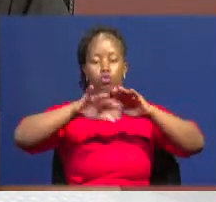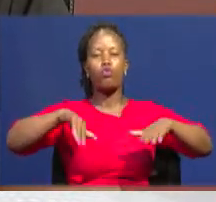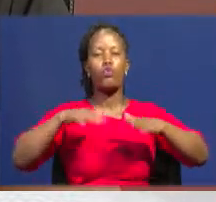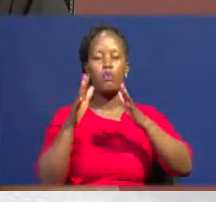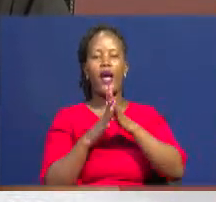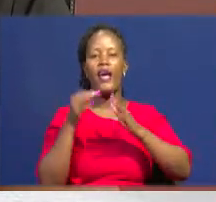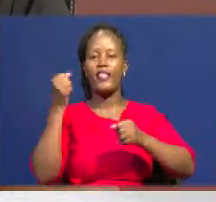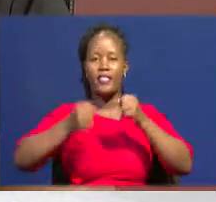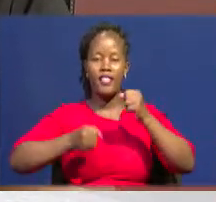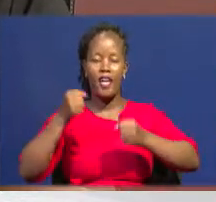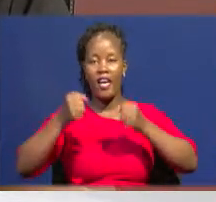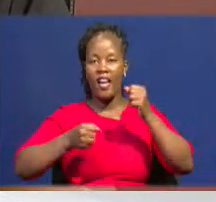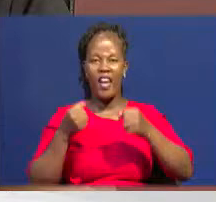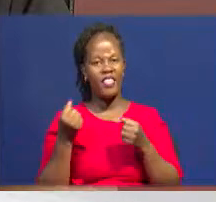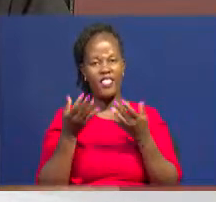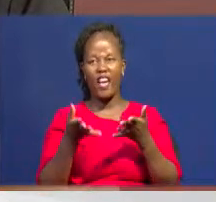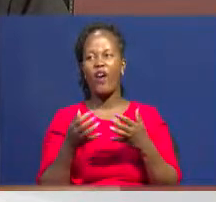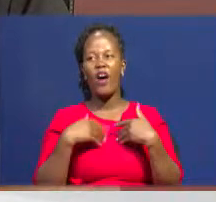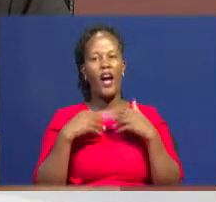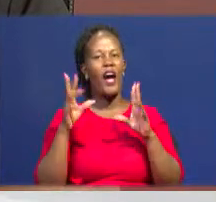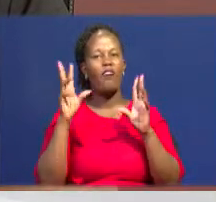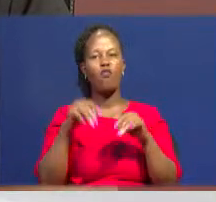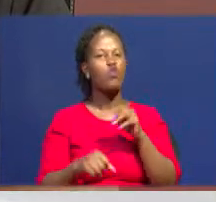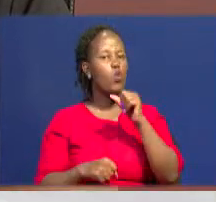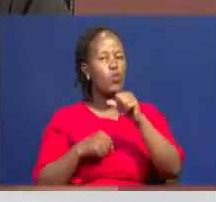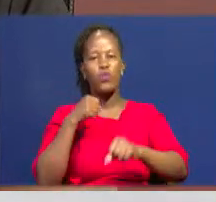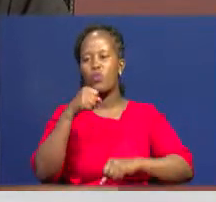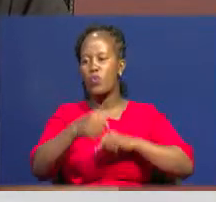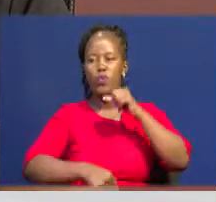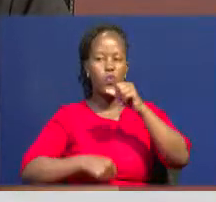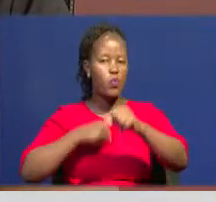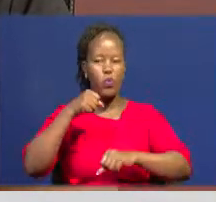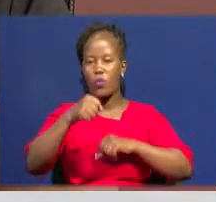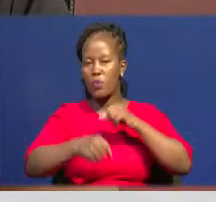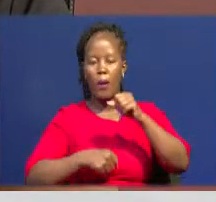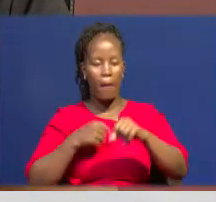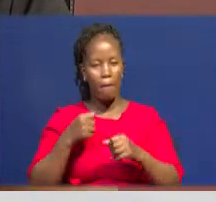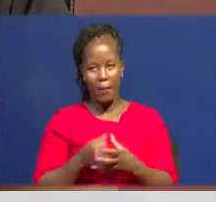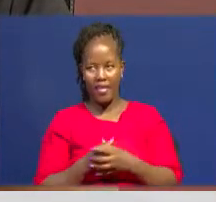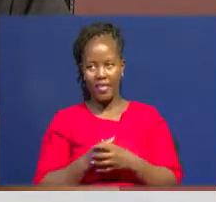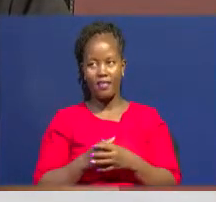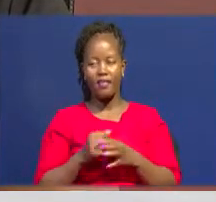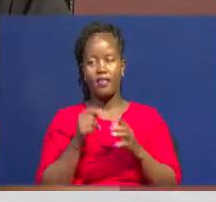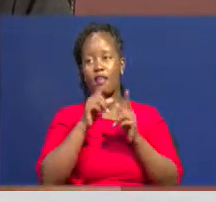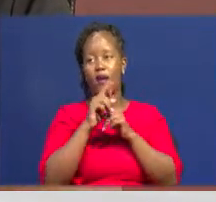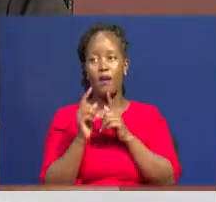triathlon. So now there is no biking. As you can see,